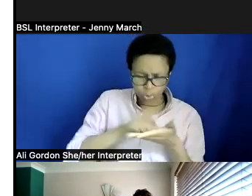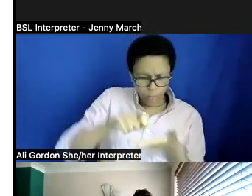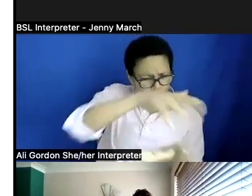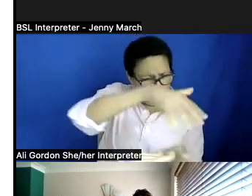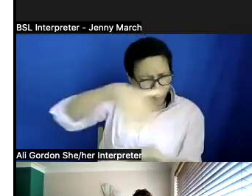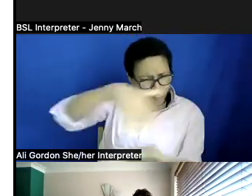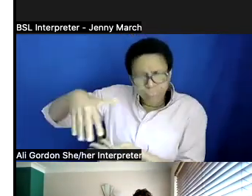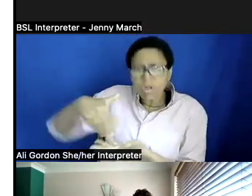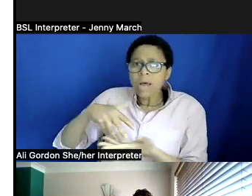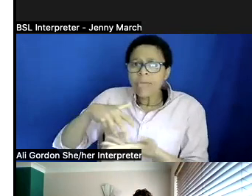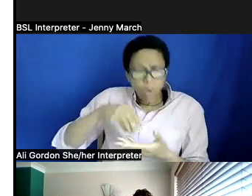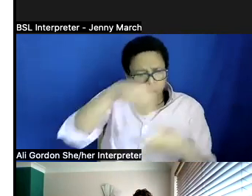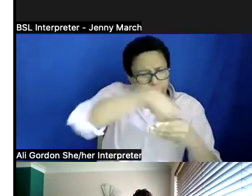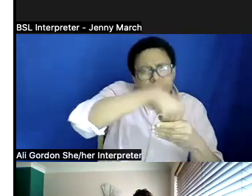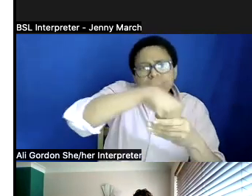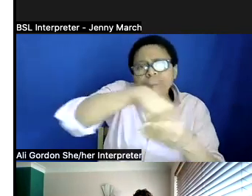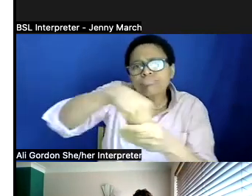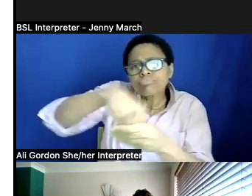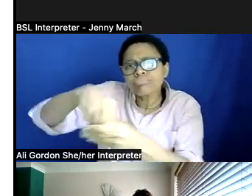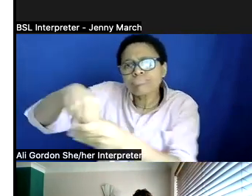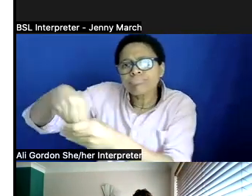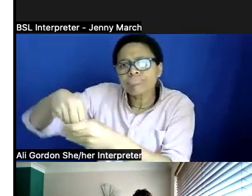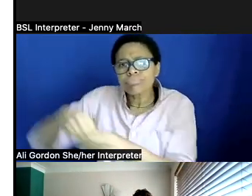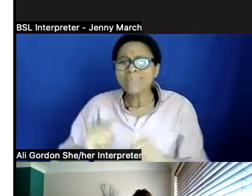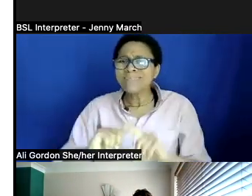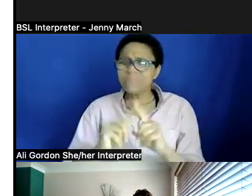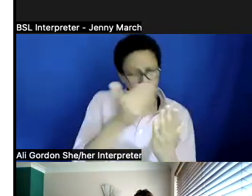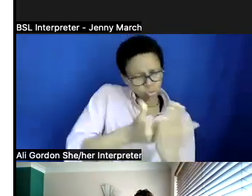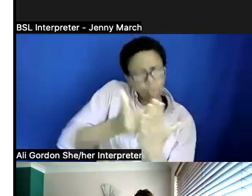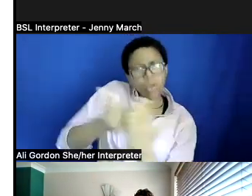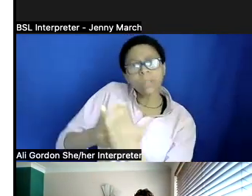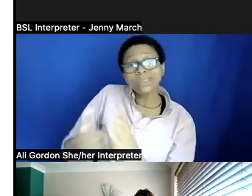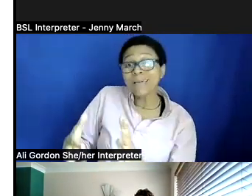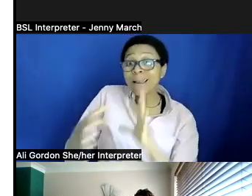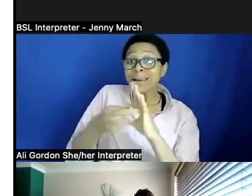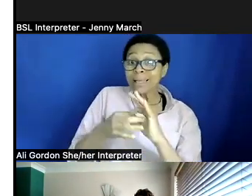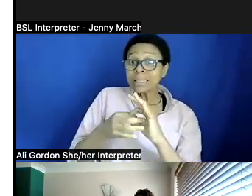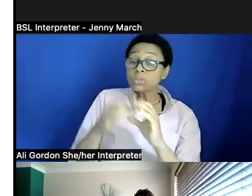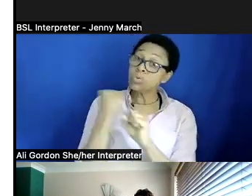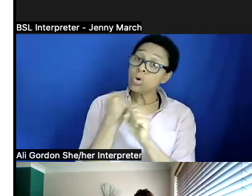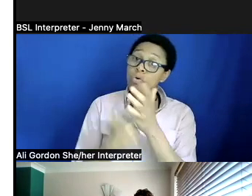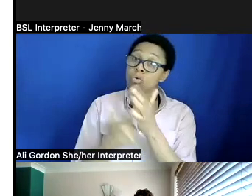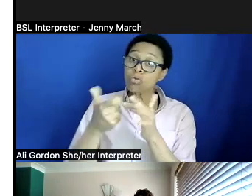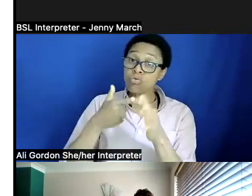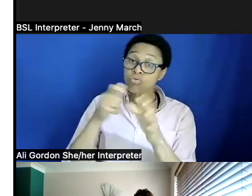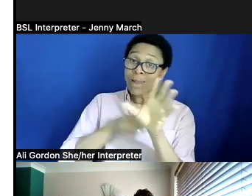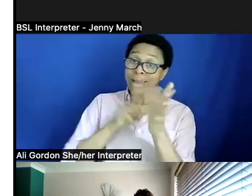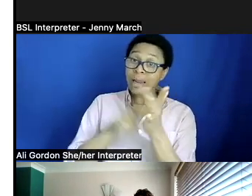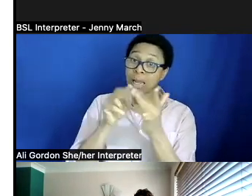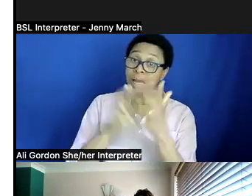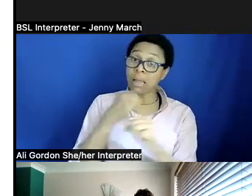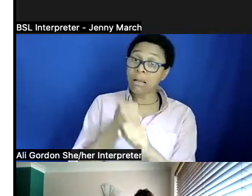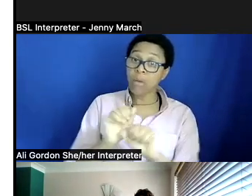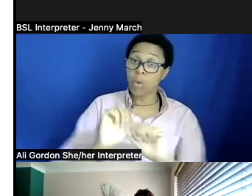of memories and artifacts and documents, all relating to Grayling Well Hospital, which at the time was being closed